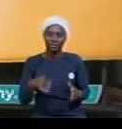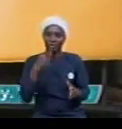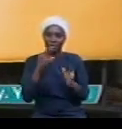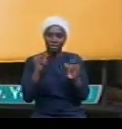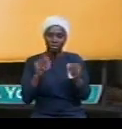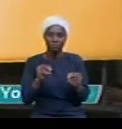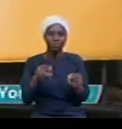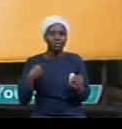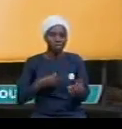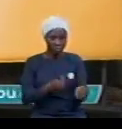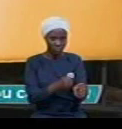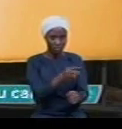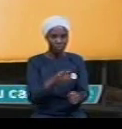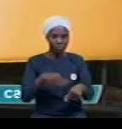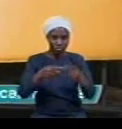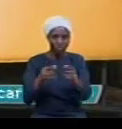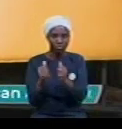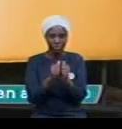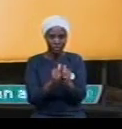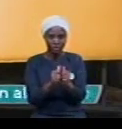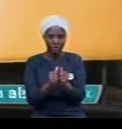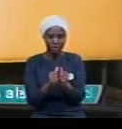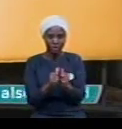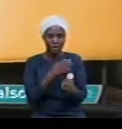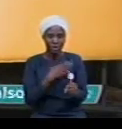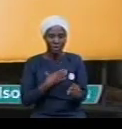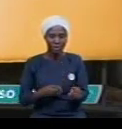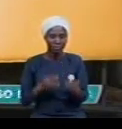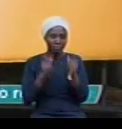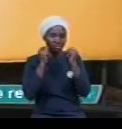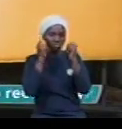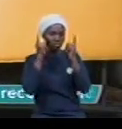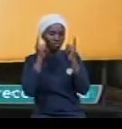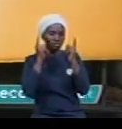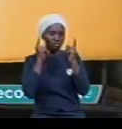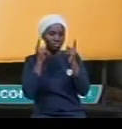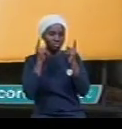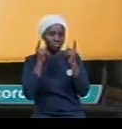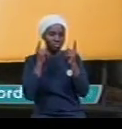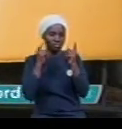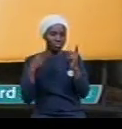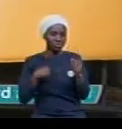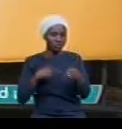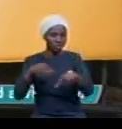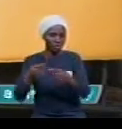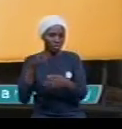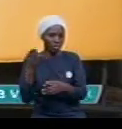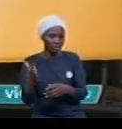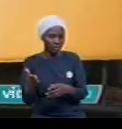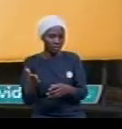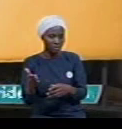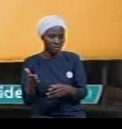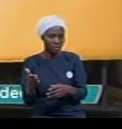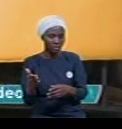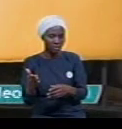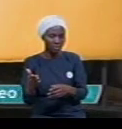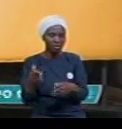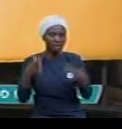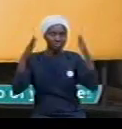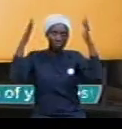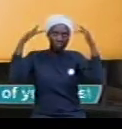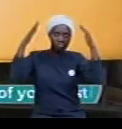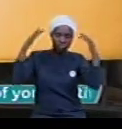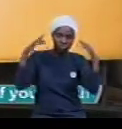together." And surprisingly, we went there, rain was falling, everything,